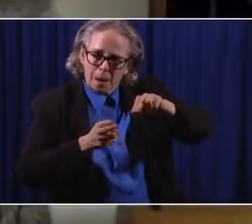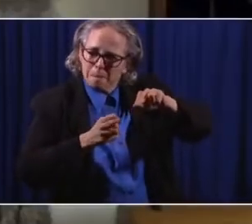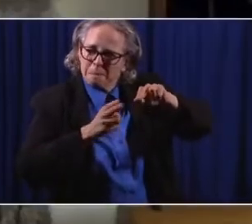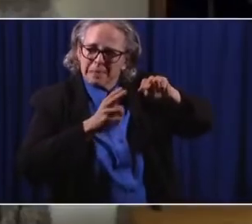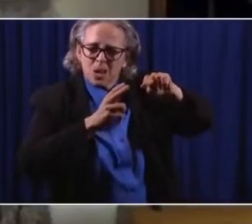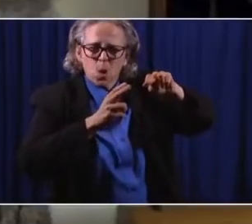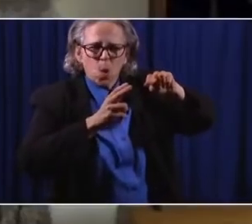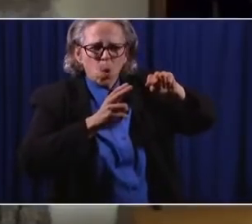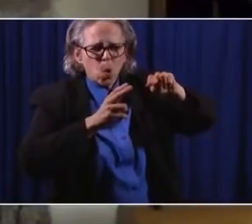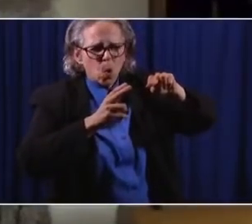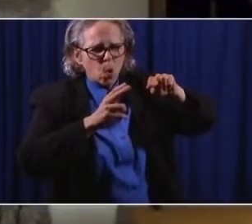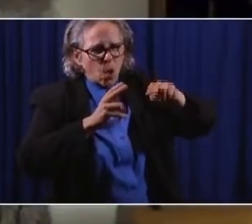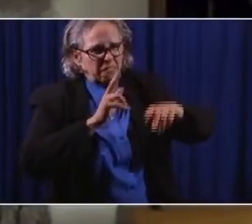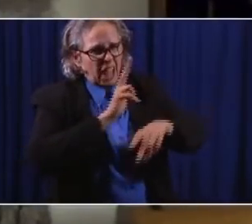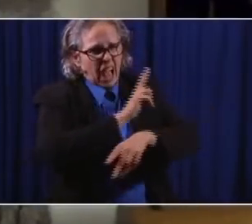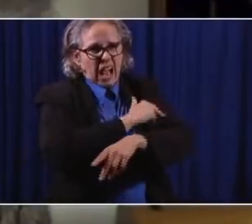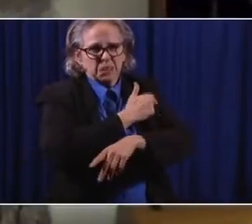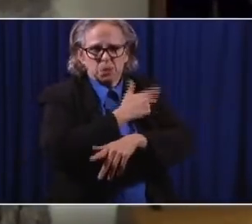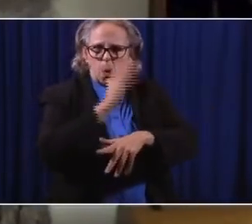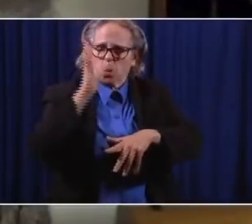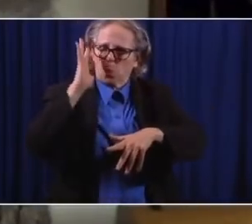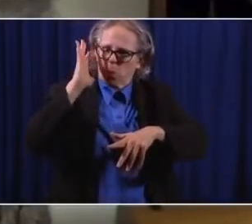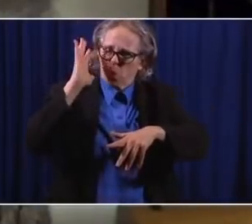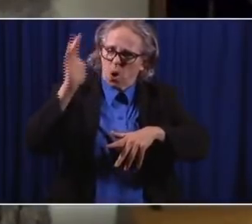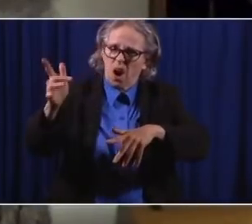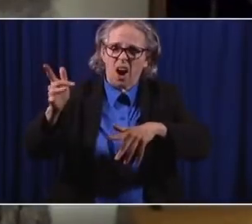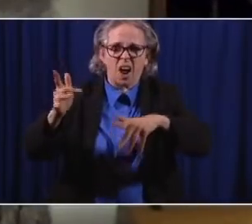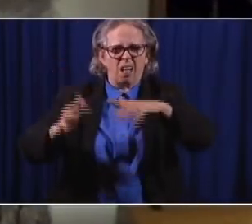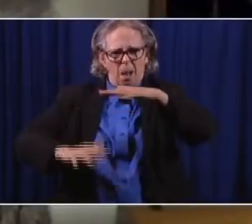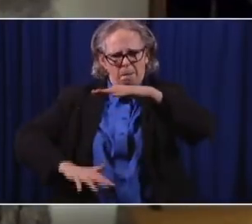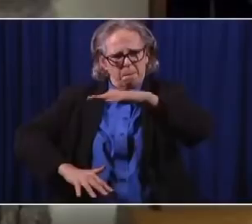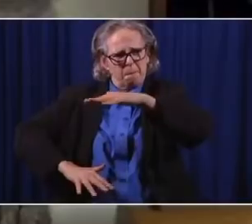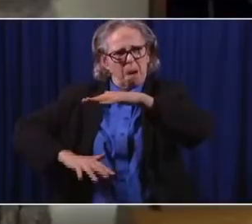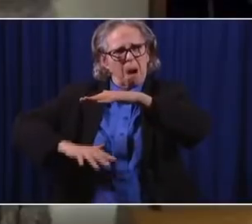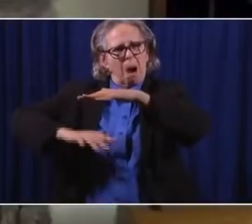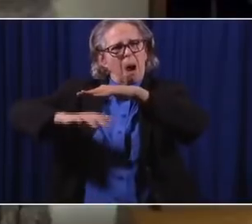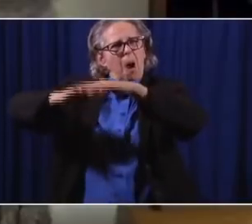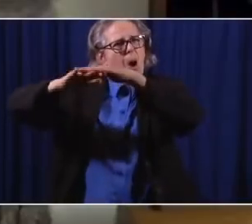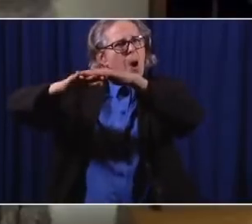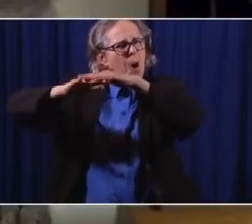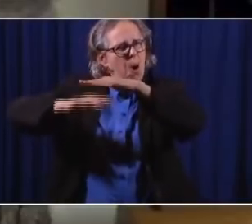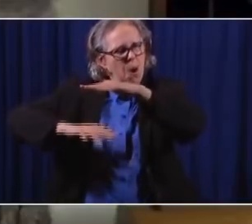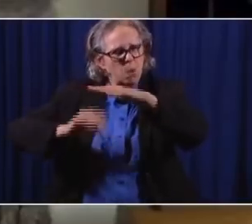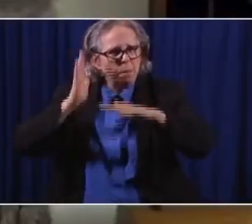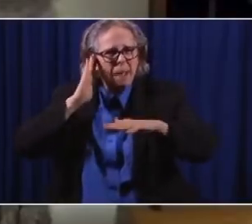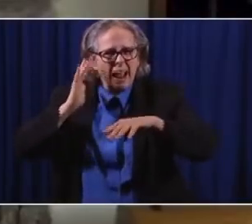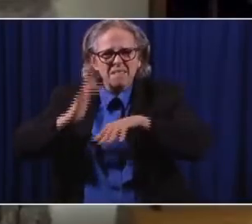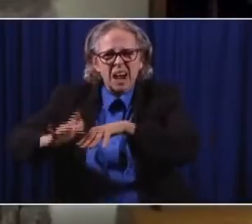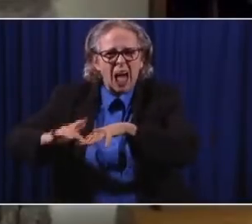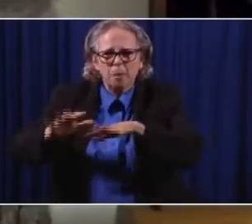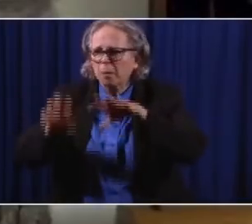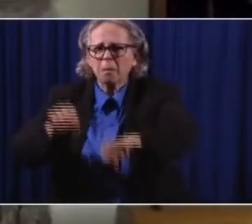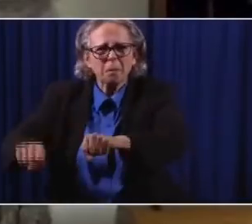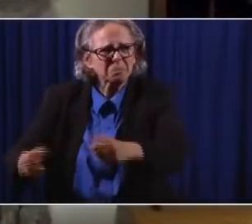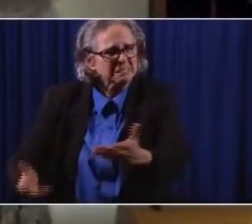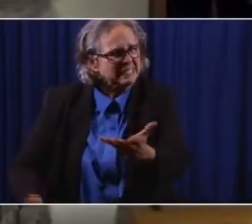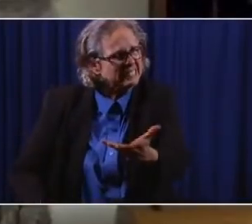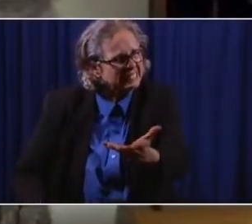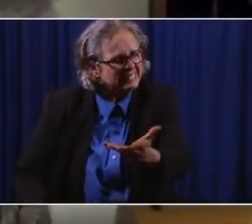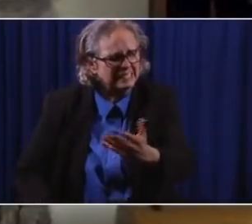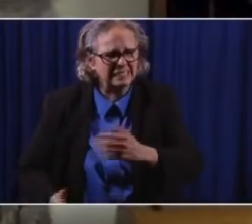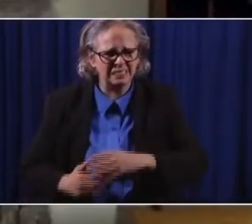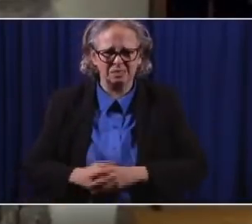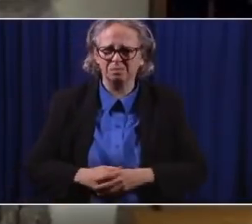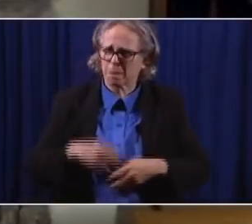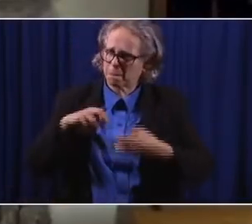expand at this rate, you're going to have more people go to the hospital. And we know when you have more people go to the hospital, you're going to end up with more people in ICU.